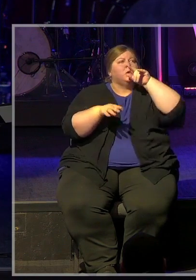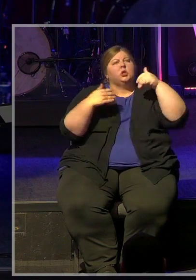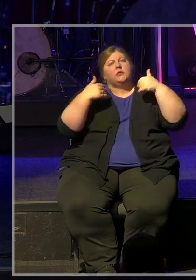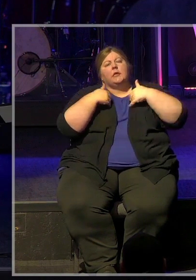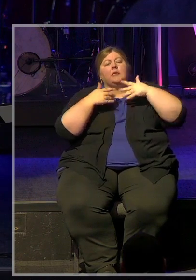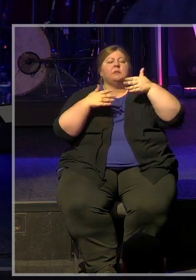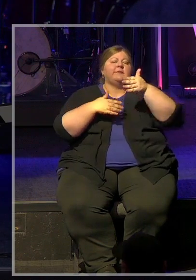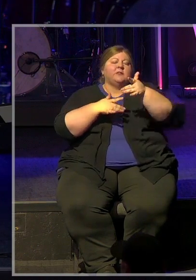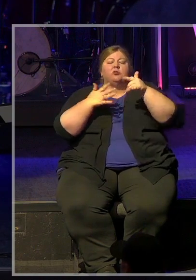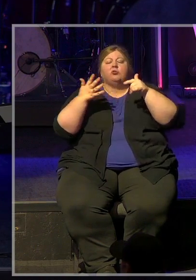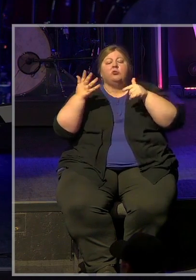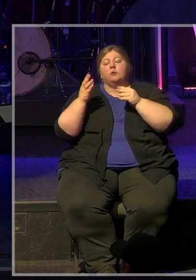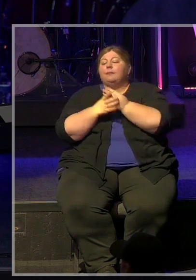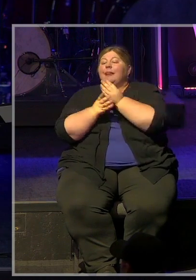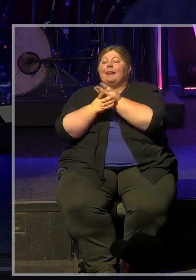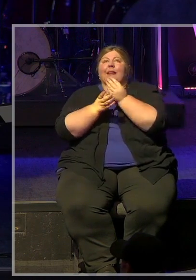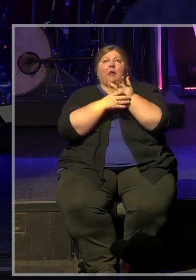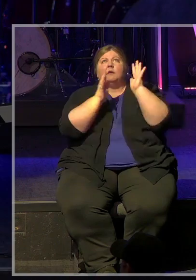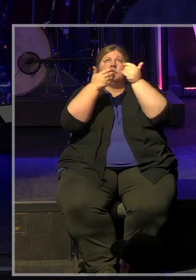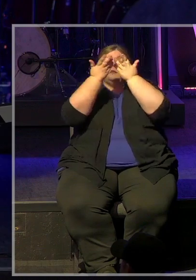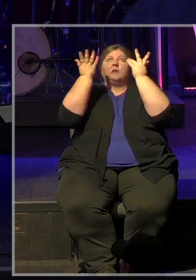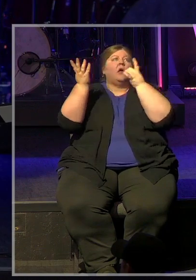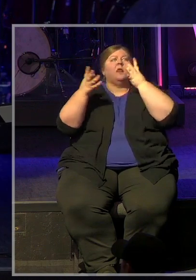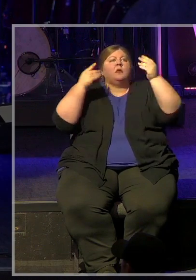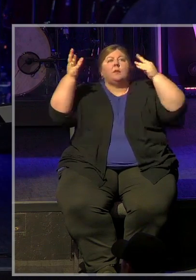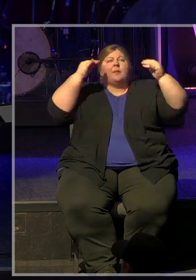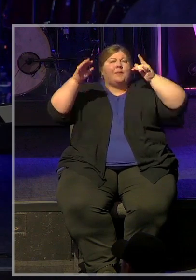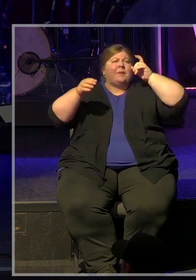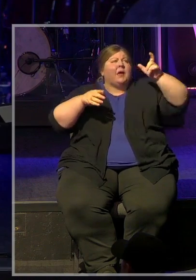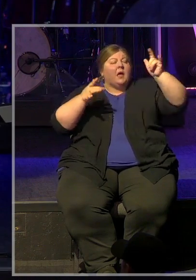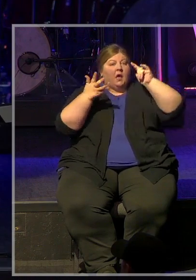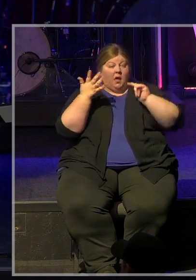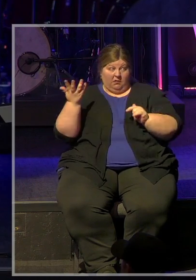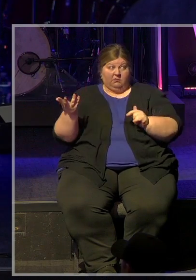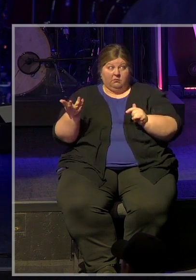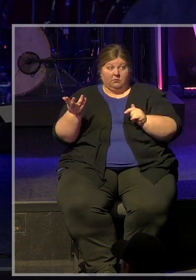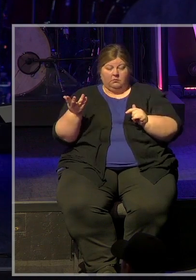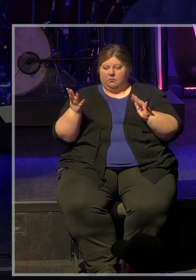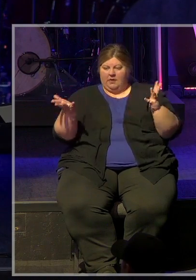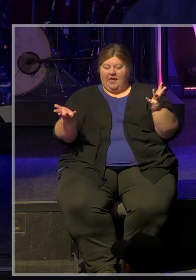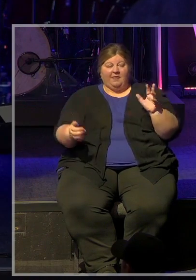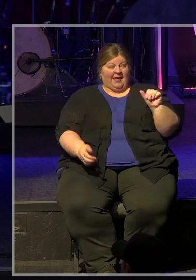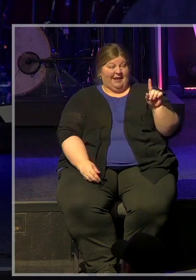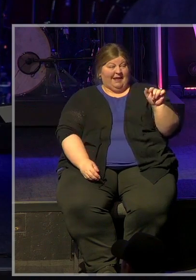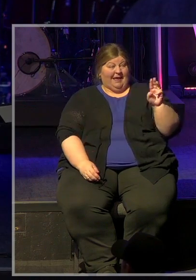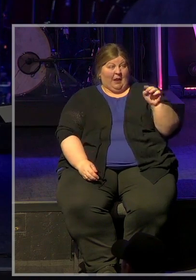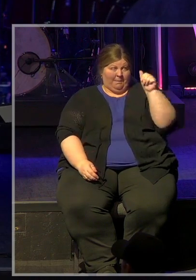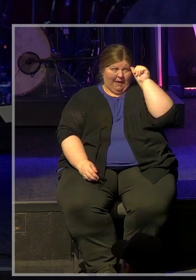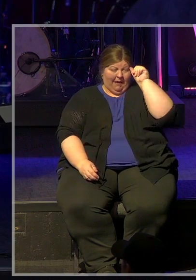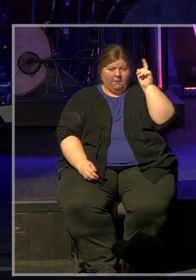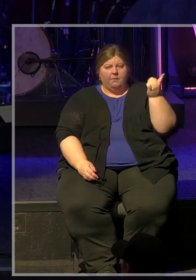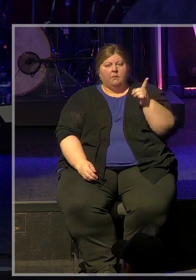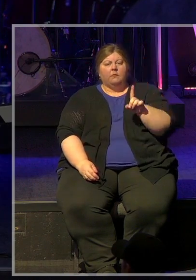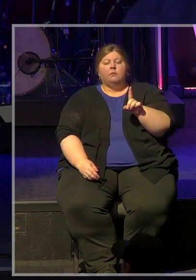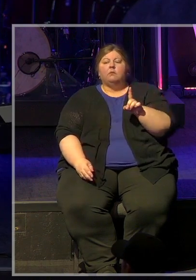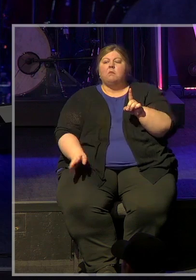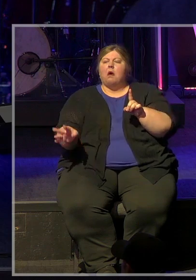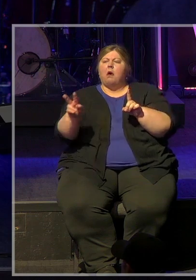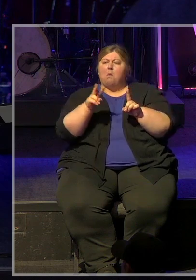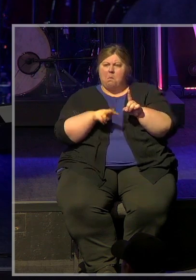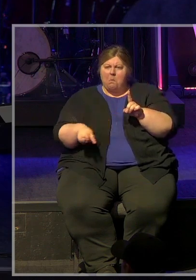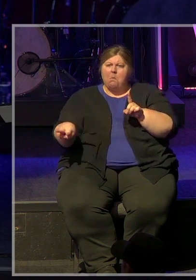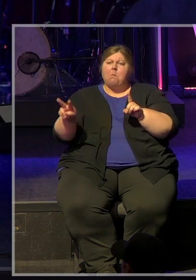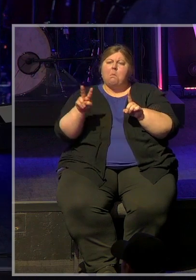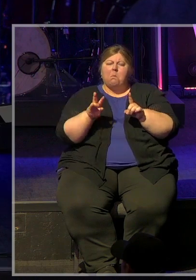animals, the fish, the plants, the sky, light, sun, moon. God creates all of it, and then he creates Adam. And God looks at creation, and he says it's